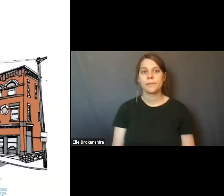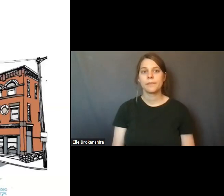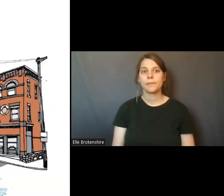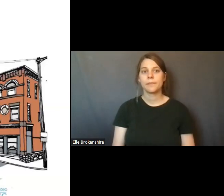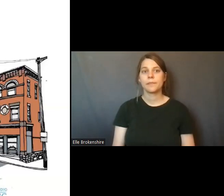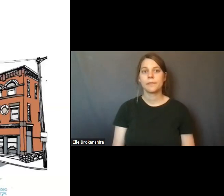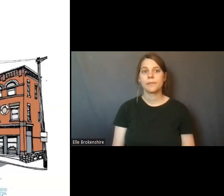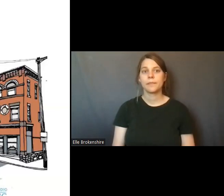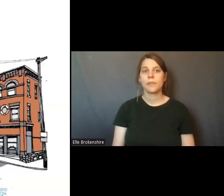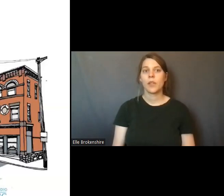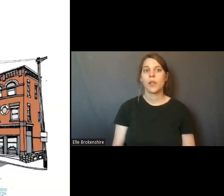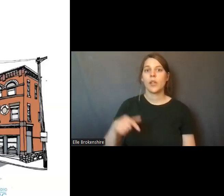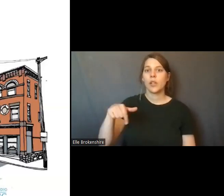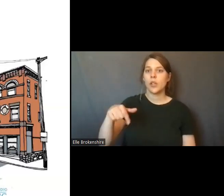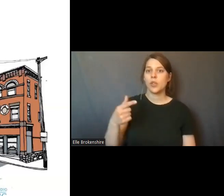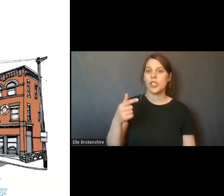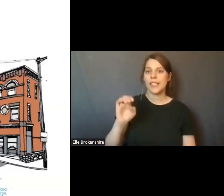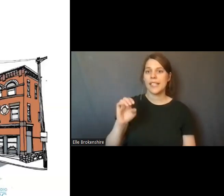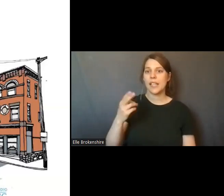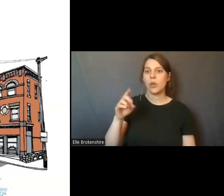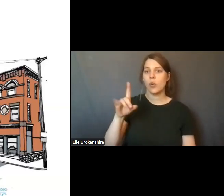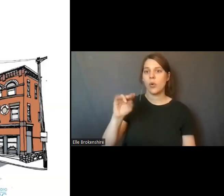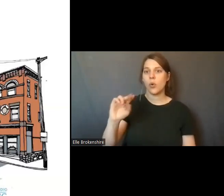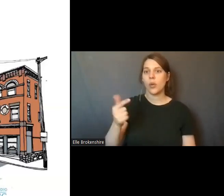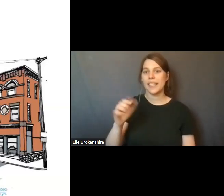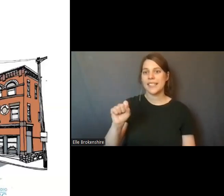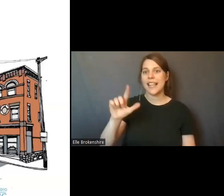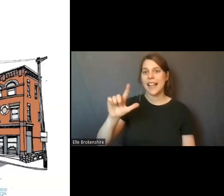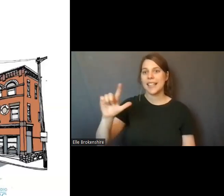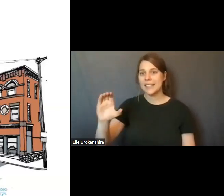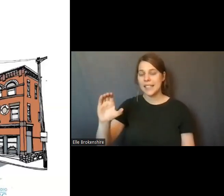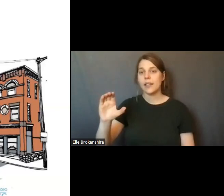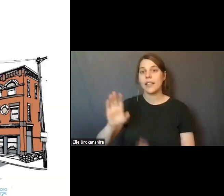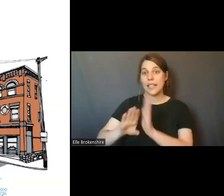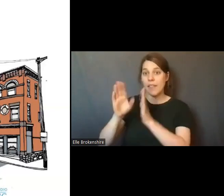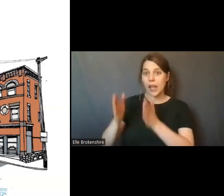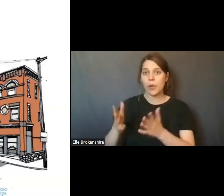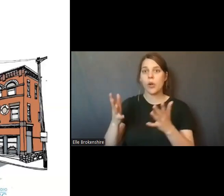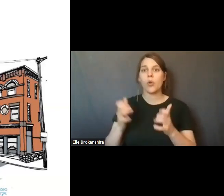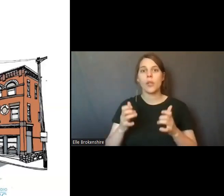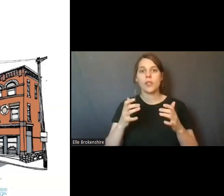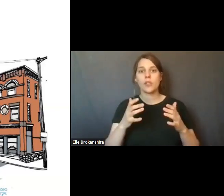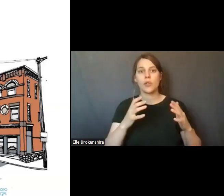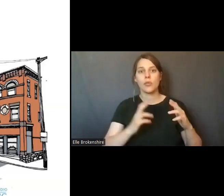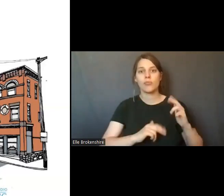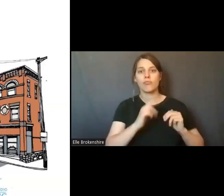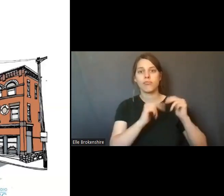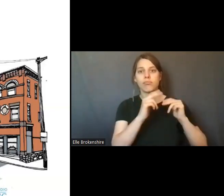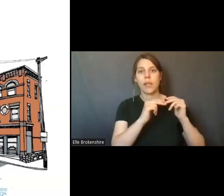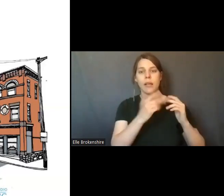QGE Holdings, LLC, the developer, plans to restore the Troy Hill Firehouse for a total development cost of